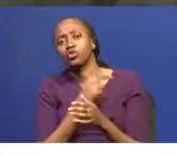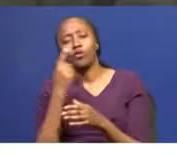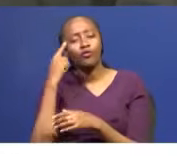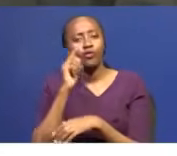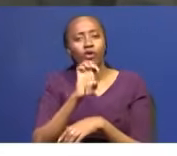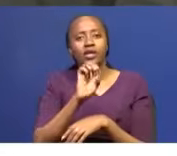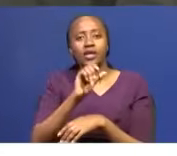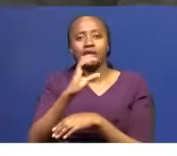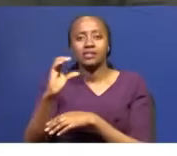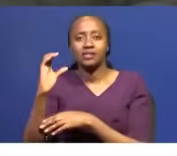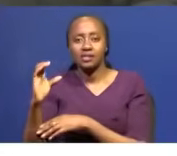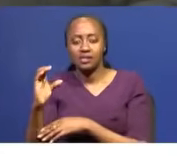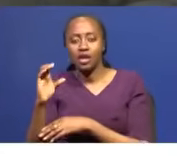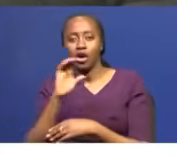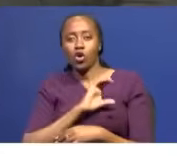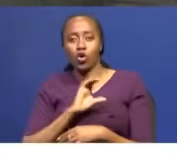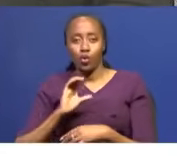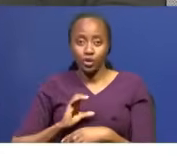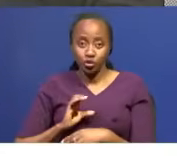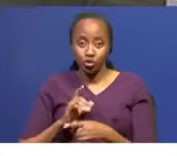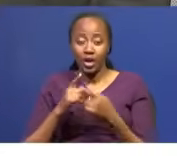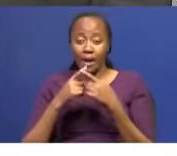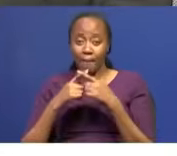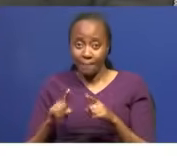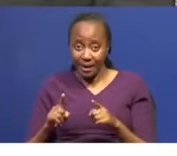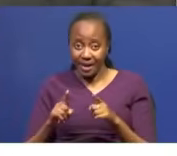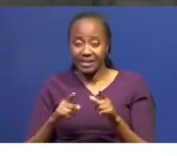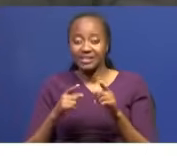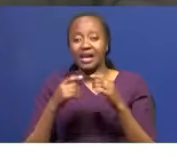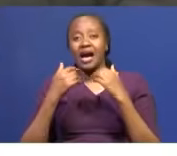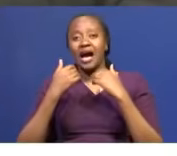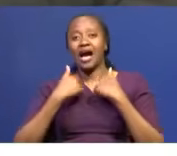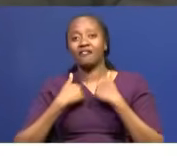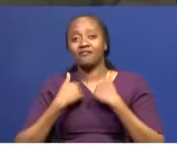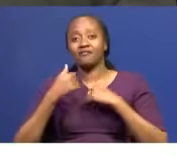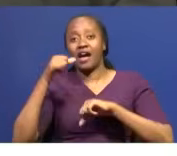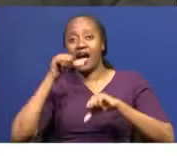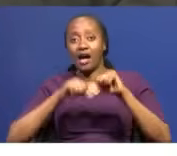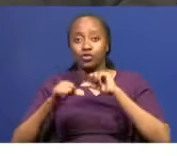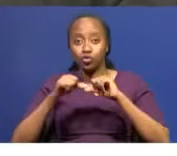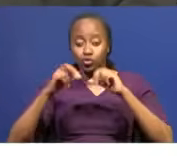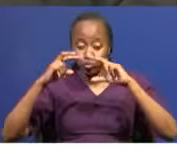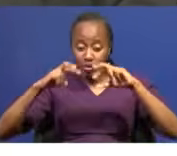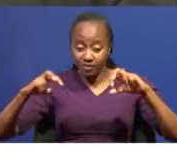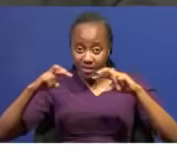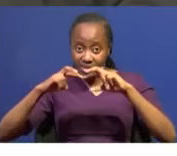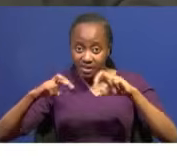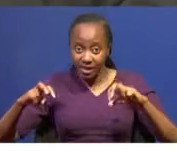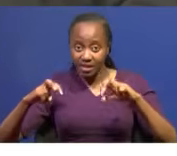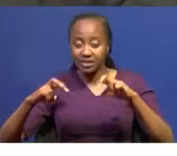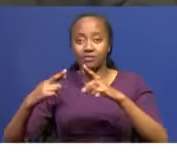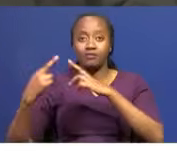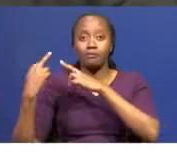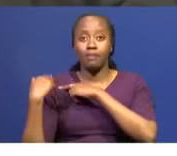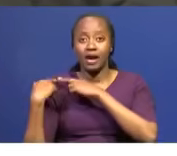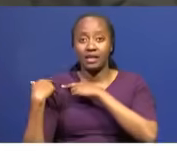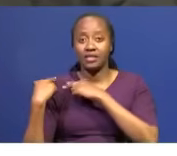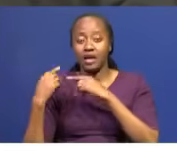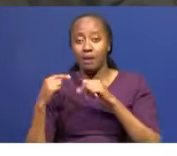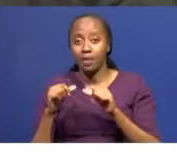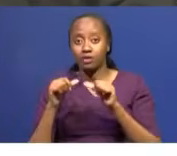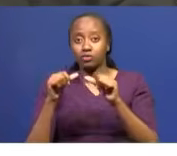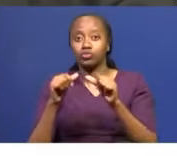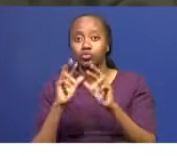and Anti-Corruption Commission, EACC, thereby usurping its investigative mandate. And as Ruth Mboya reports,